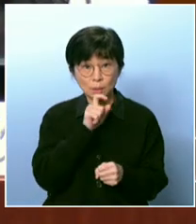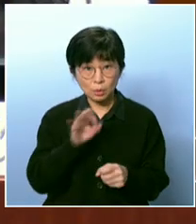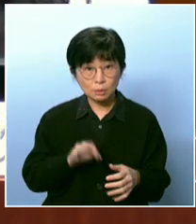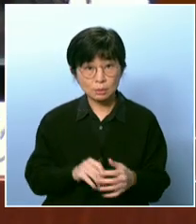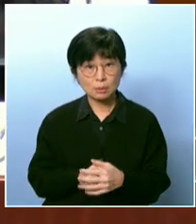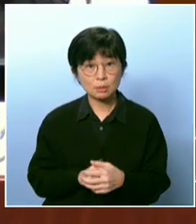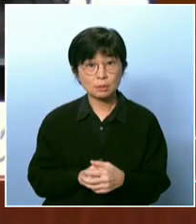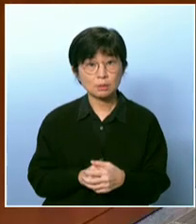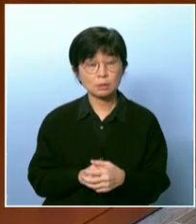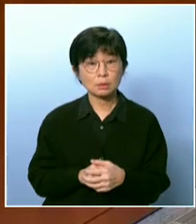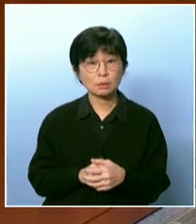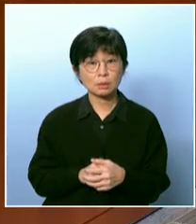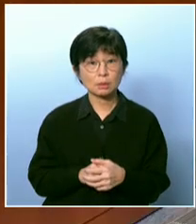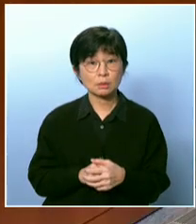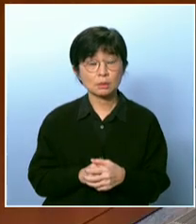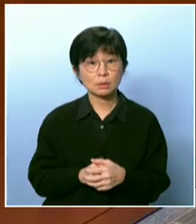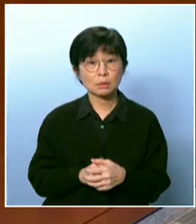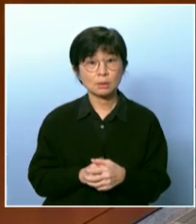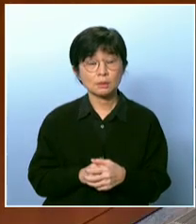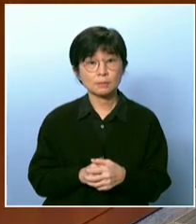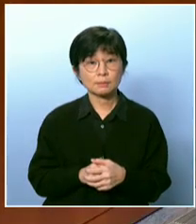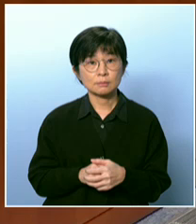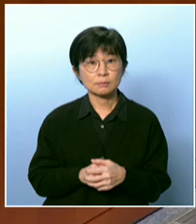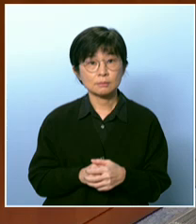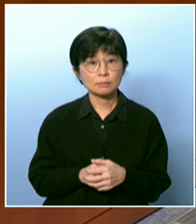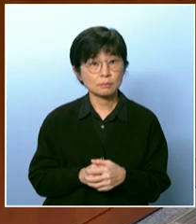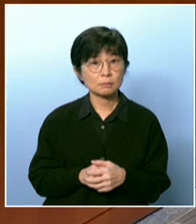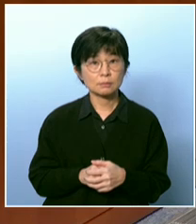Housing Society. Any follow-up?